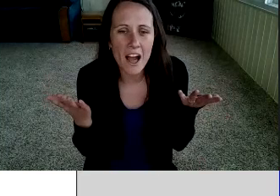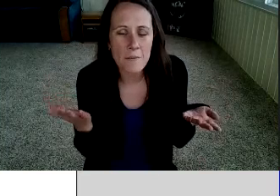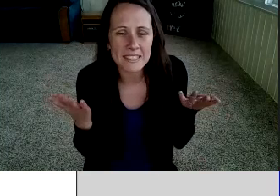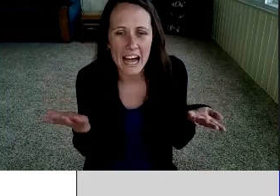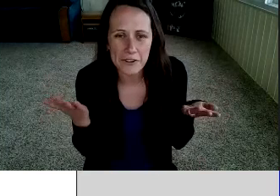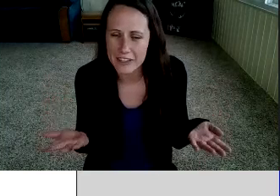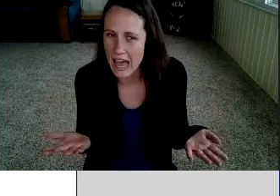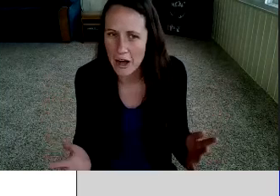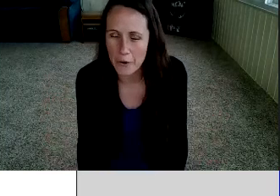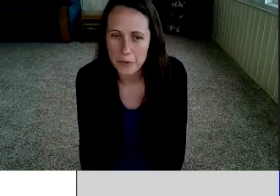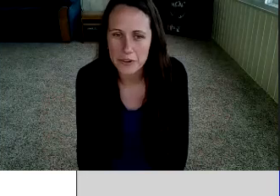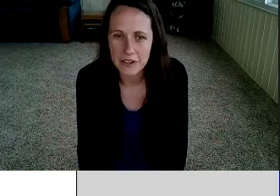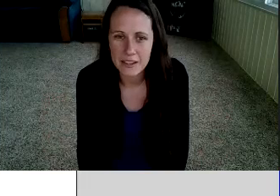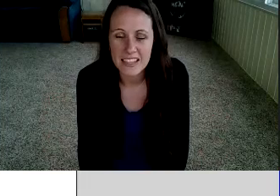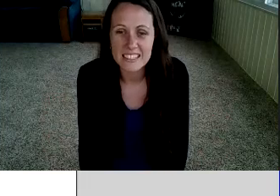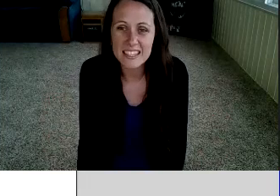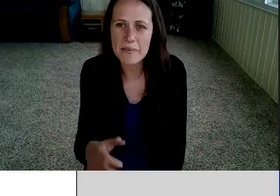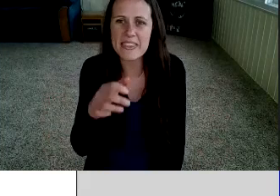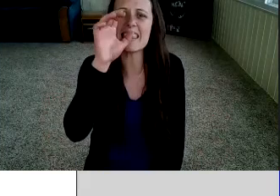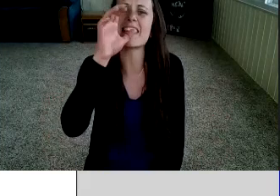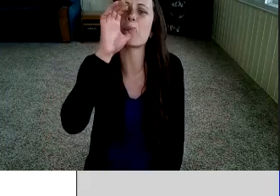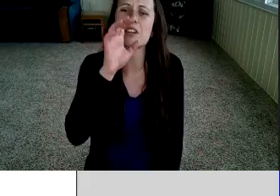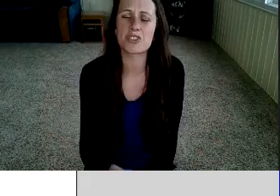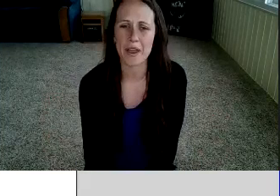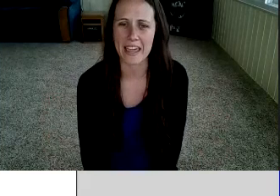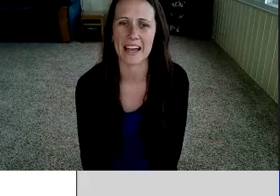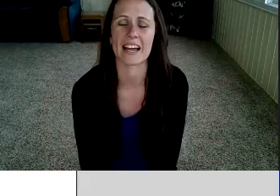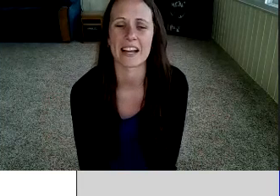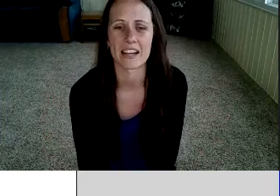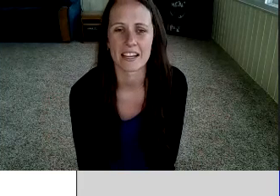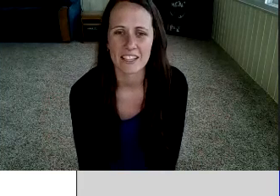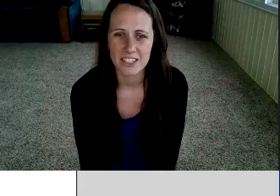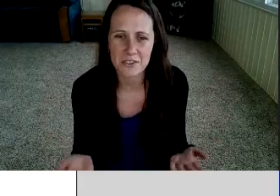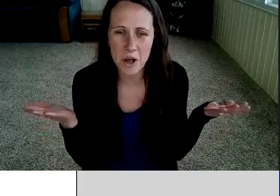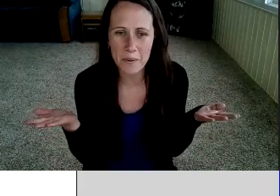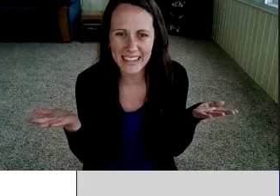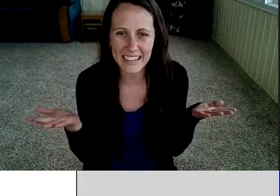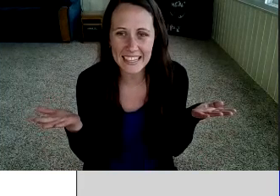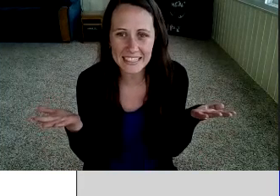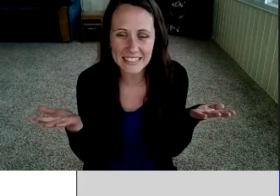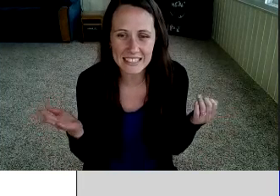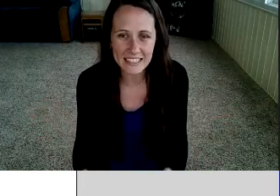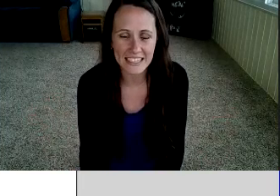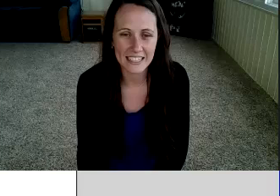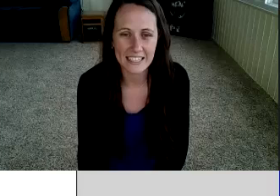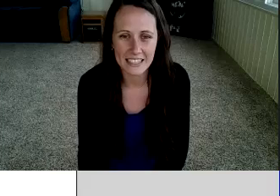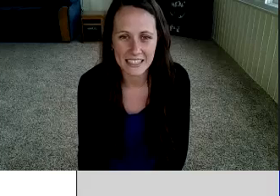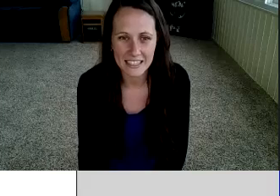what comes out of a cow? Something that we drink. Do you know what it is?